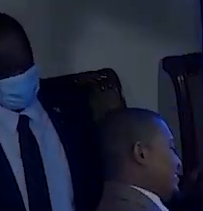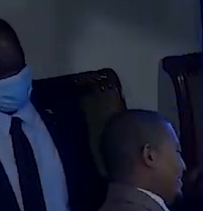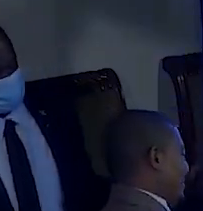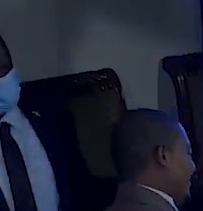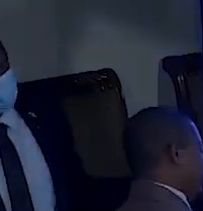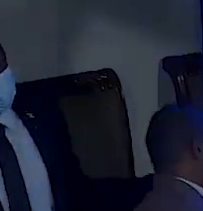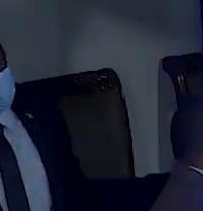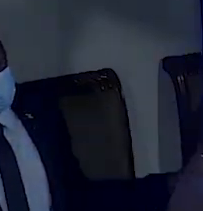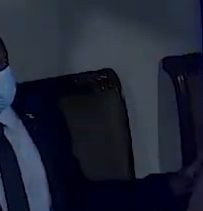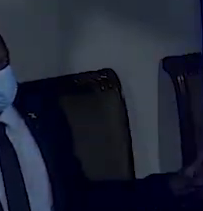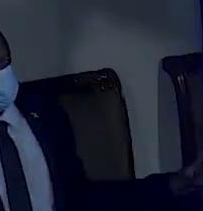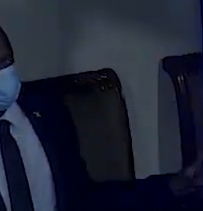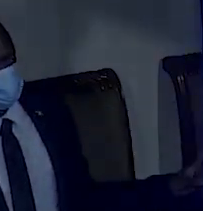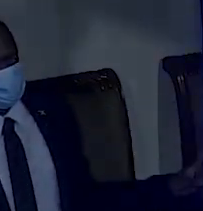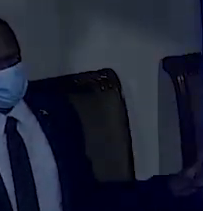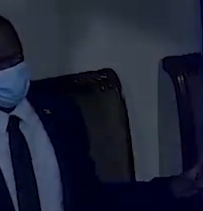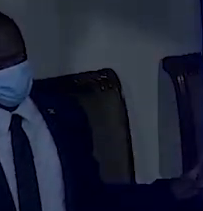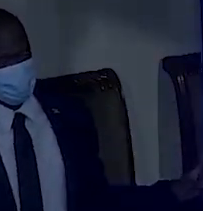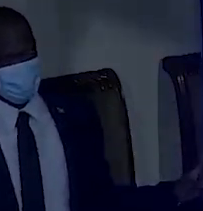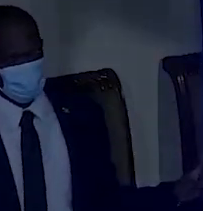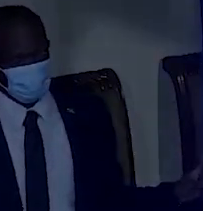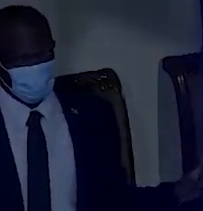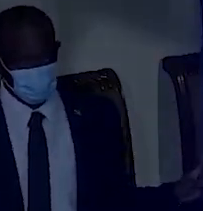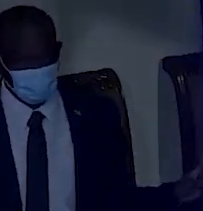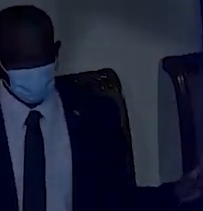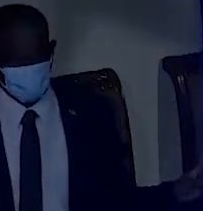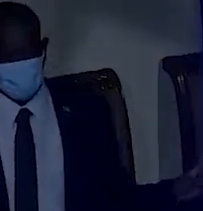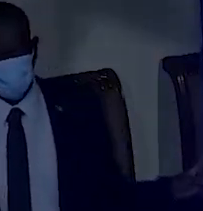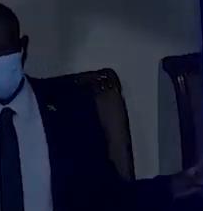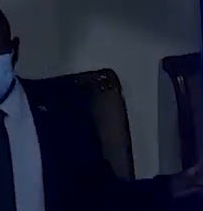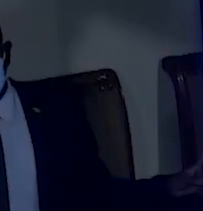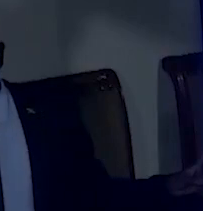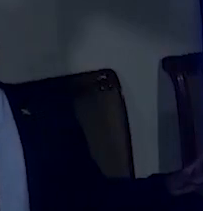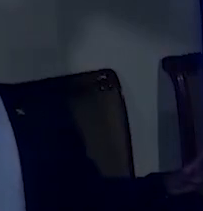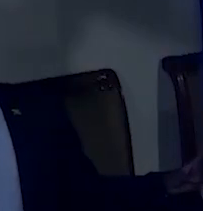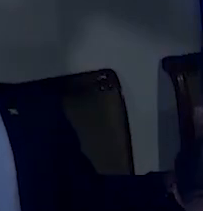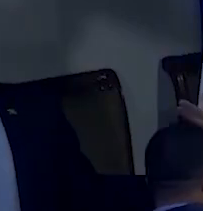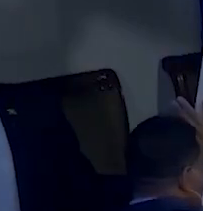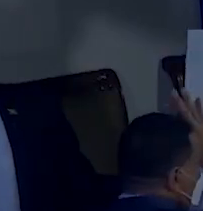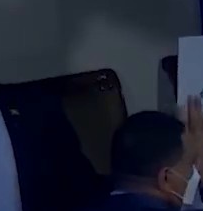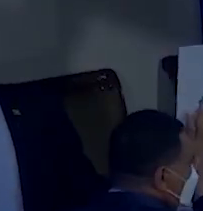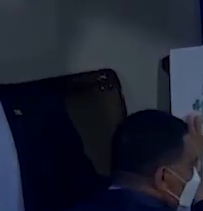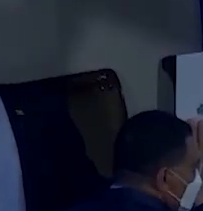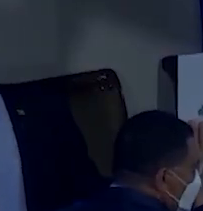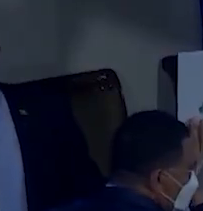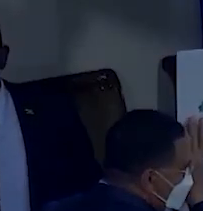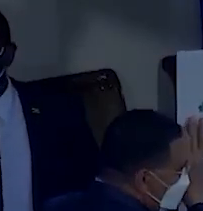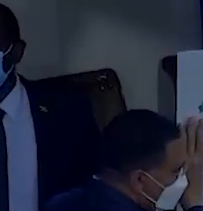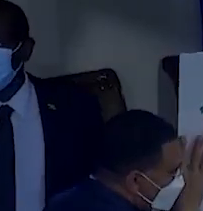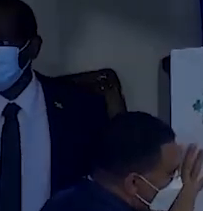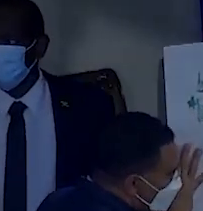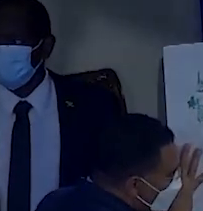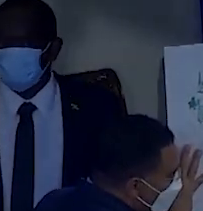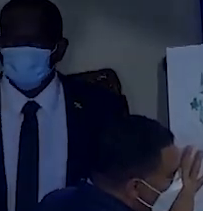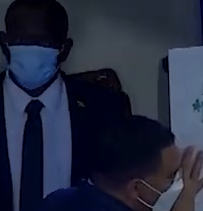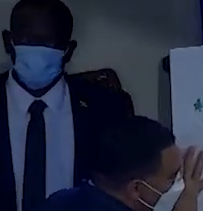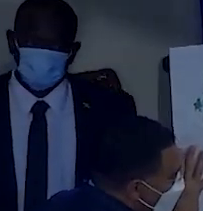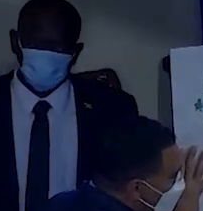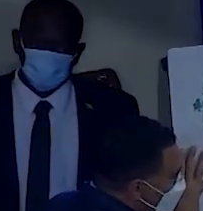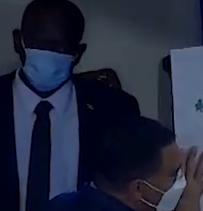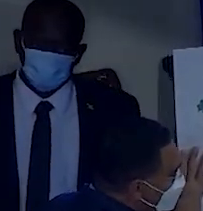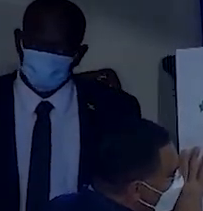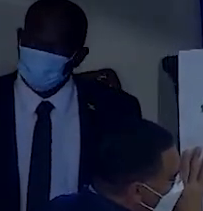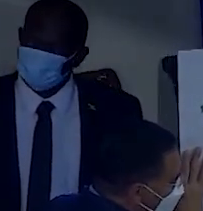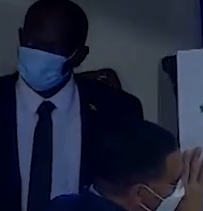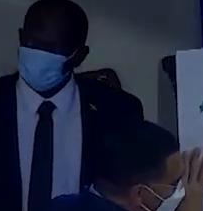still remains, what do the cards look like? It is a unique layout. It has the national symbols embedded,